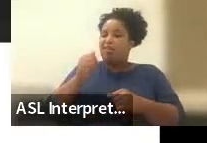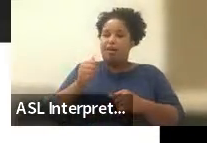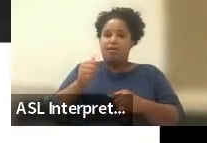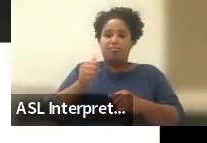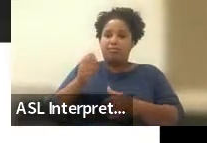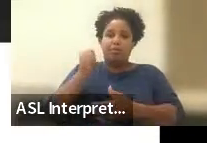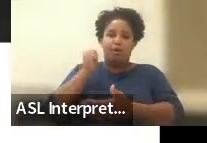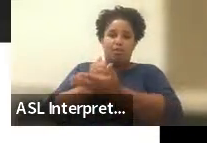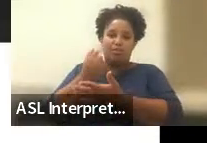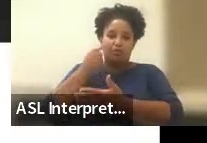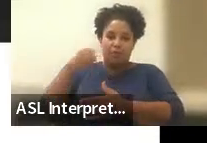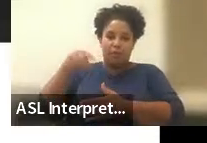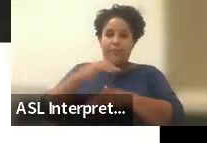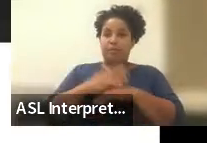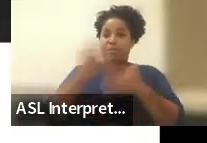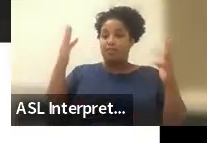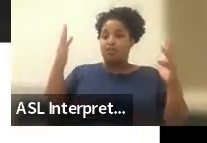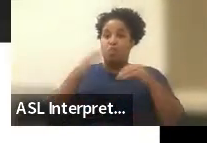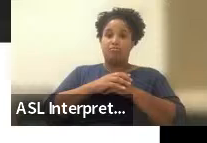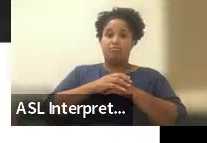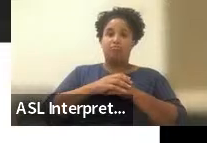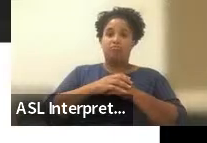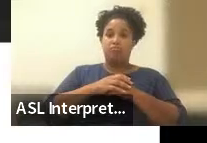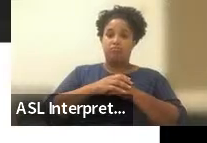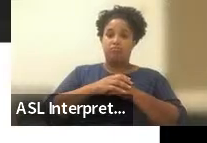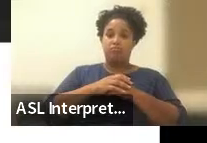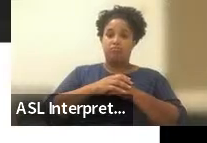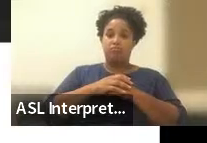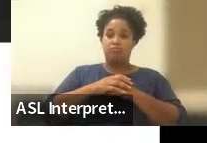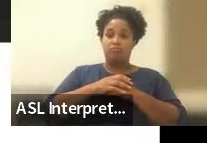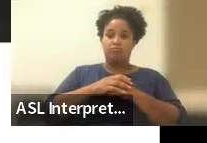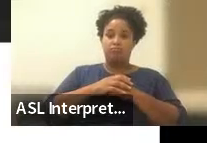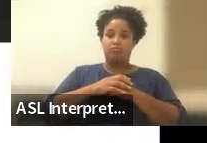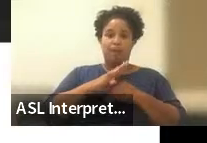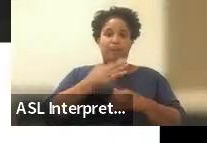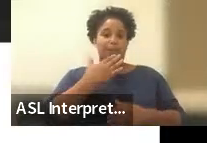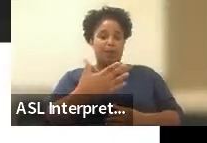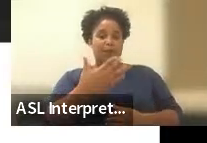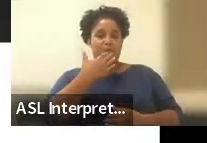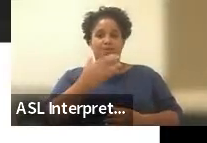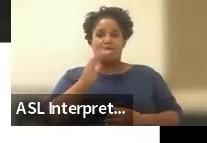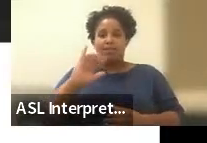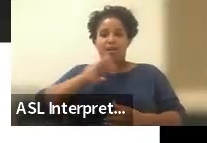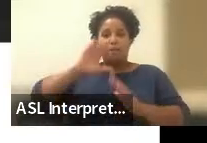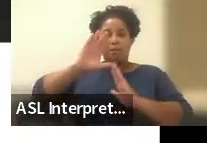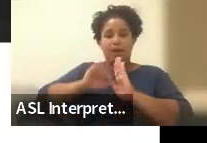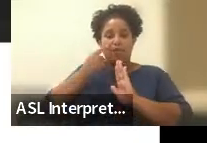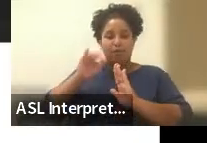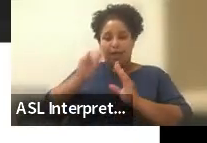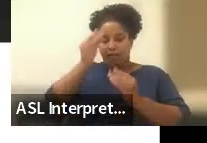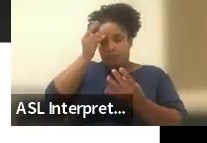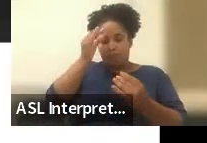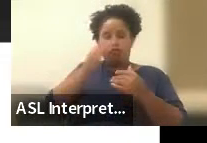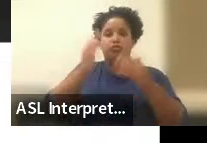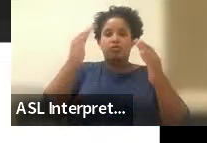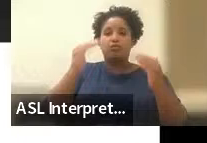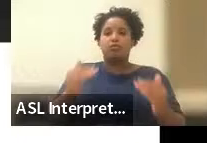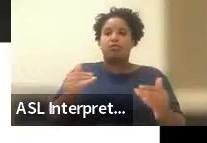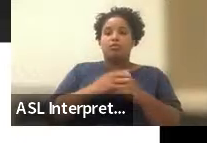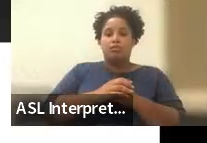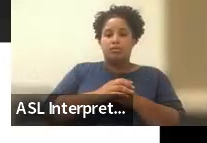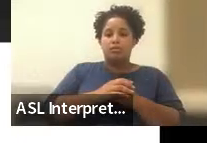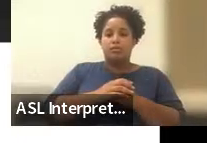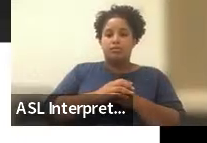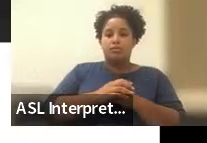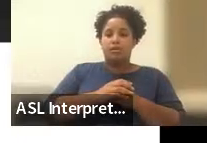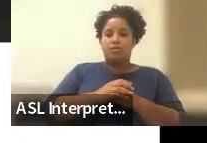And that's it. Okay, great, thank you. So that's our background for that. So let's move over just to raise